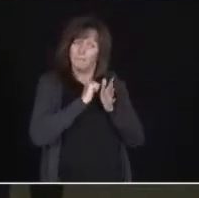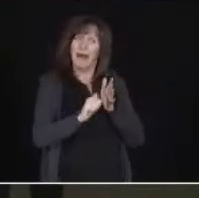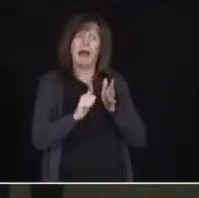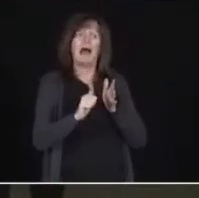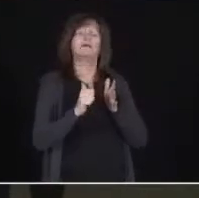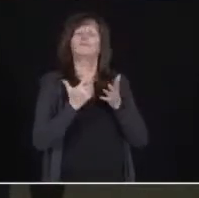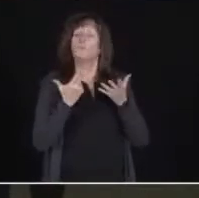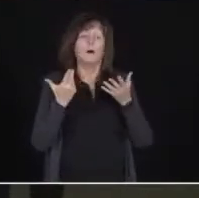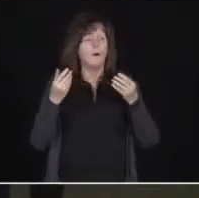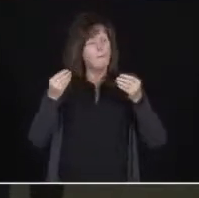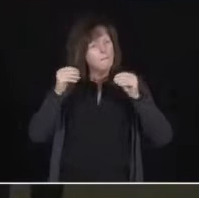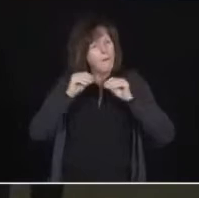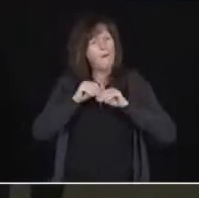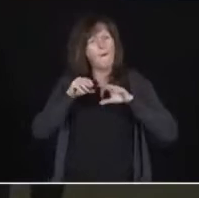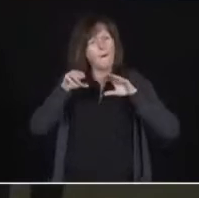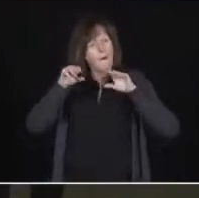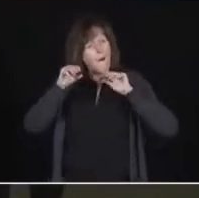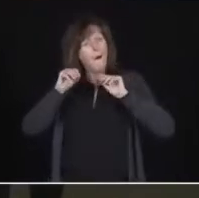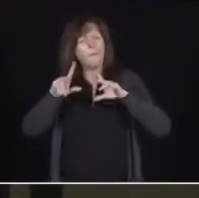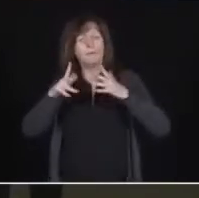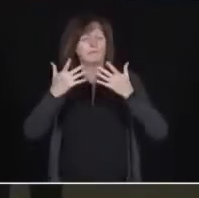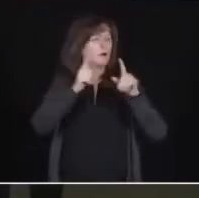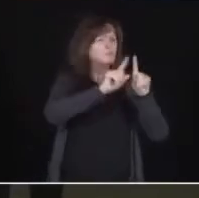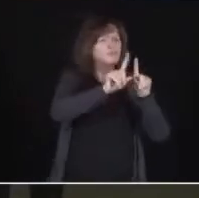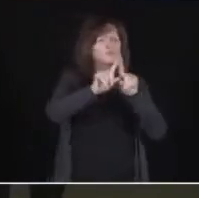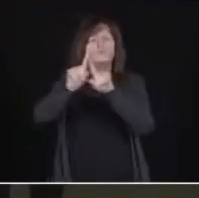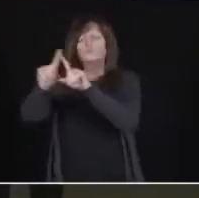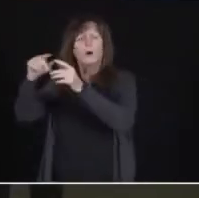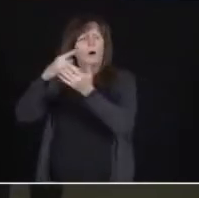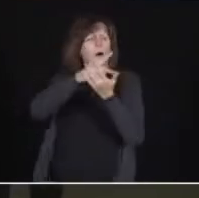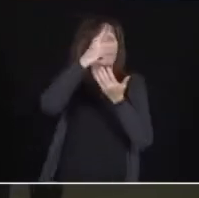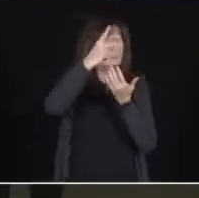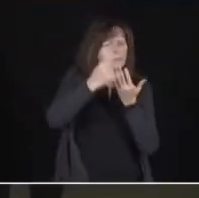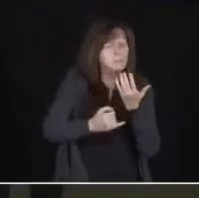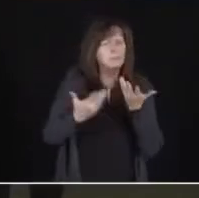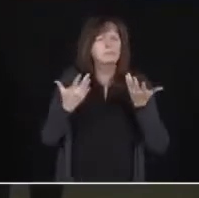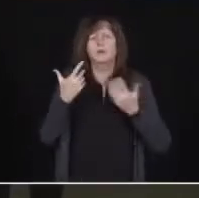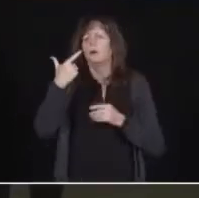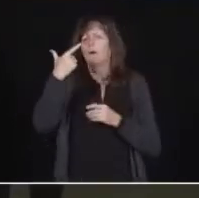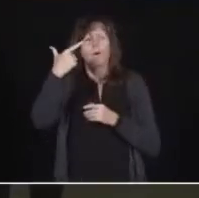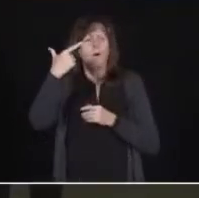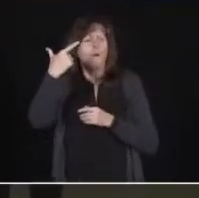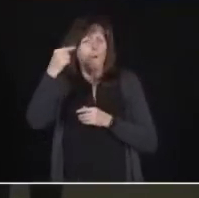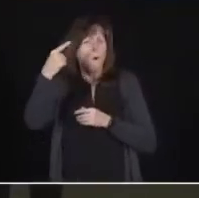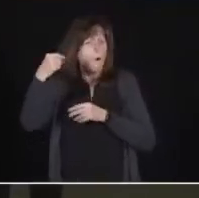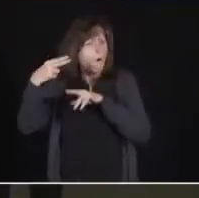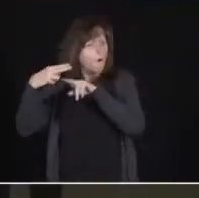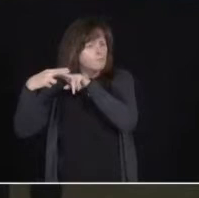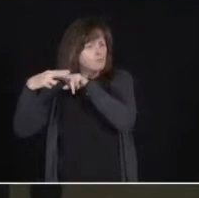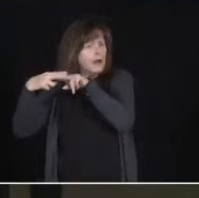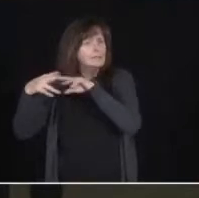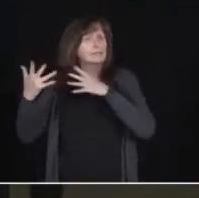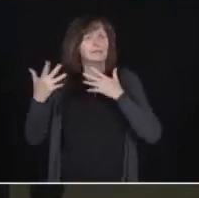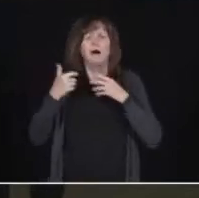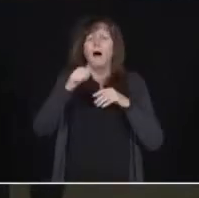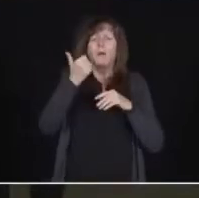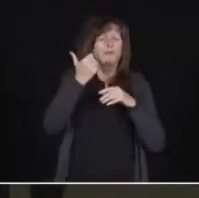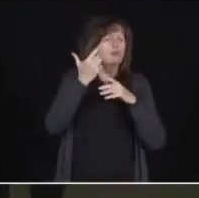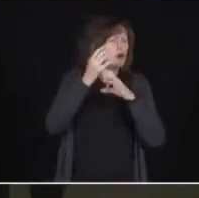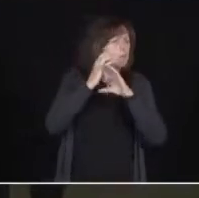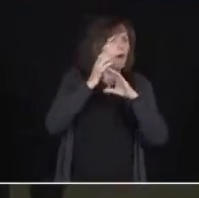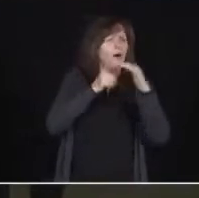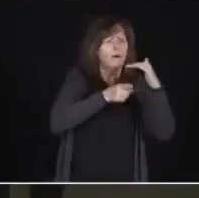types of projects, including GO Transit projects, additional transit-oriented communities, long-term care